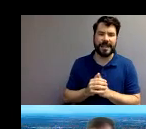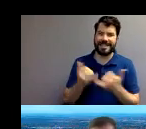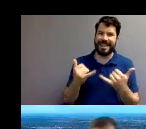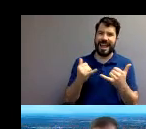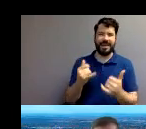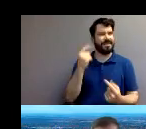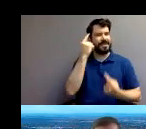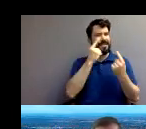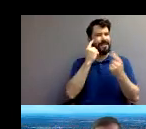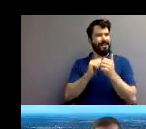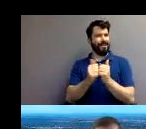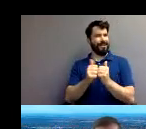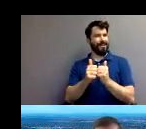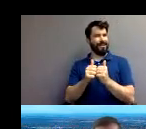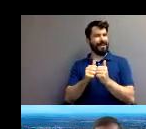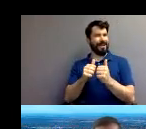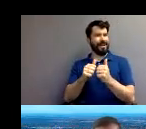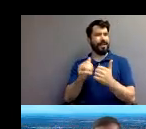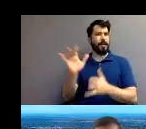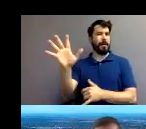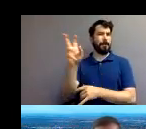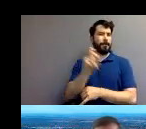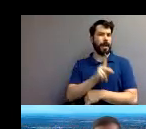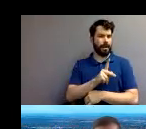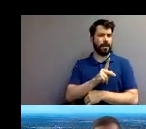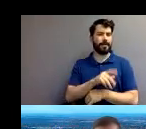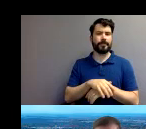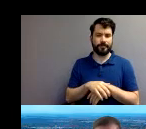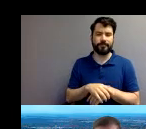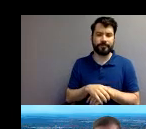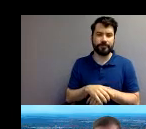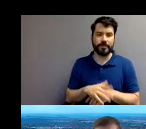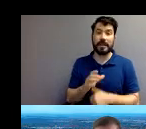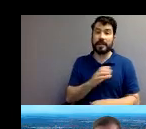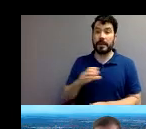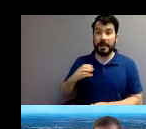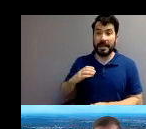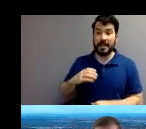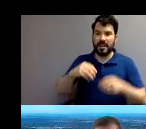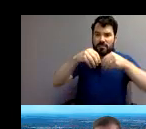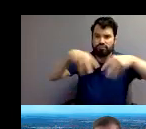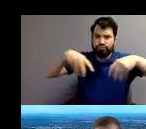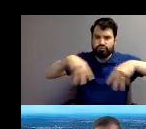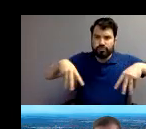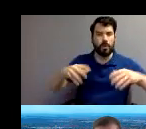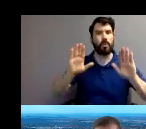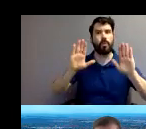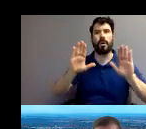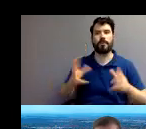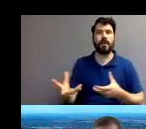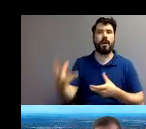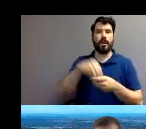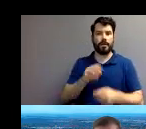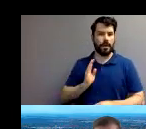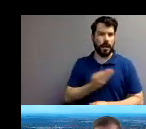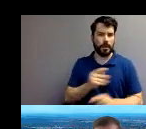the workplace. The committees, subcommittees, and we have some great team members working with us on this,